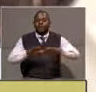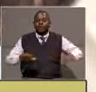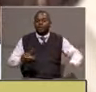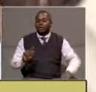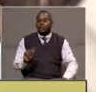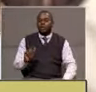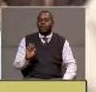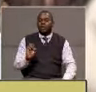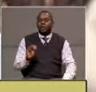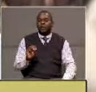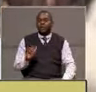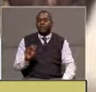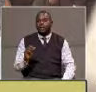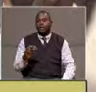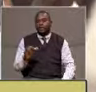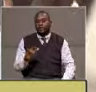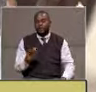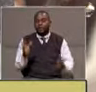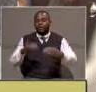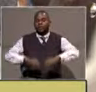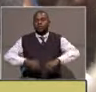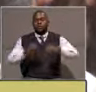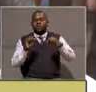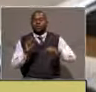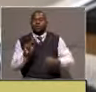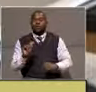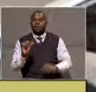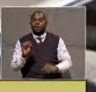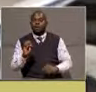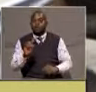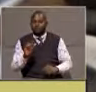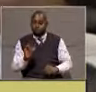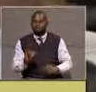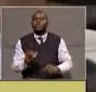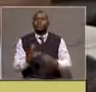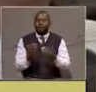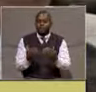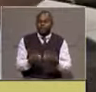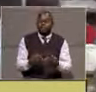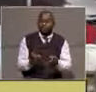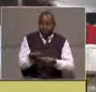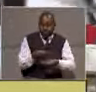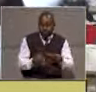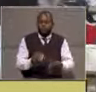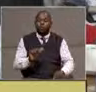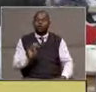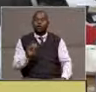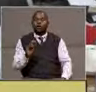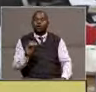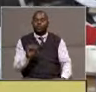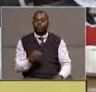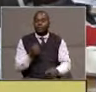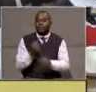contested land. The committee chaired by Ibrahim Kasozi learned that the re-entry of the land when Abbas Mawanda sold to Amos Nzei was